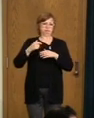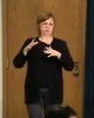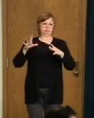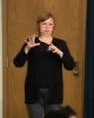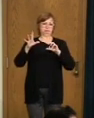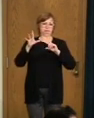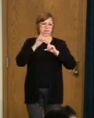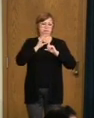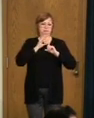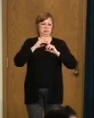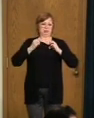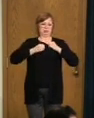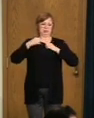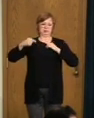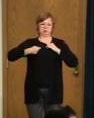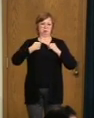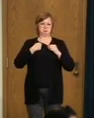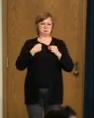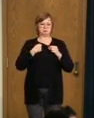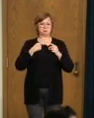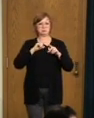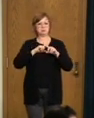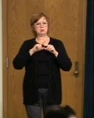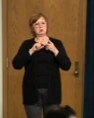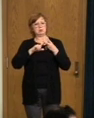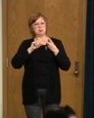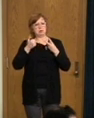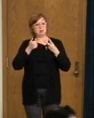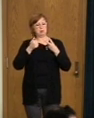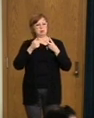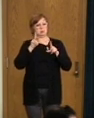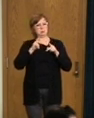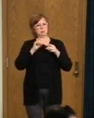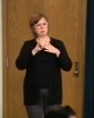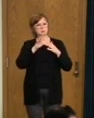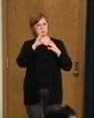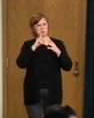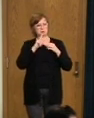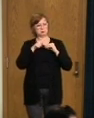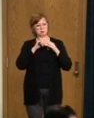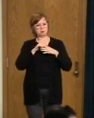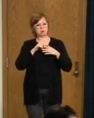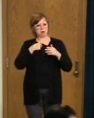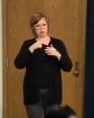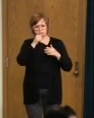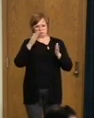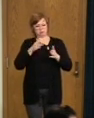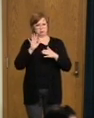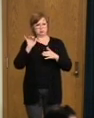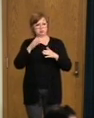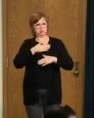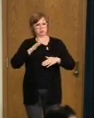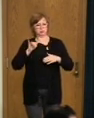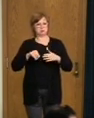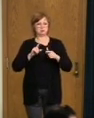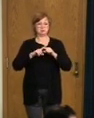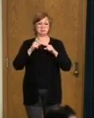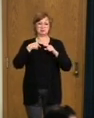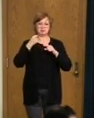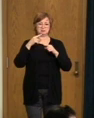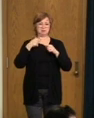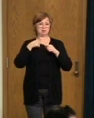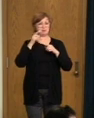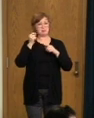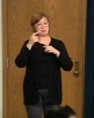media, to condemn these comments. But I would like to say that, I have my own privileges. I'm a